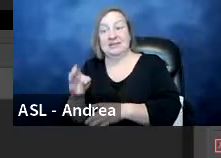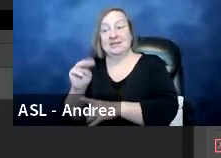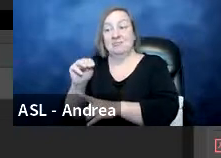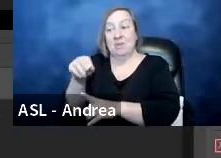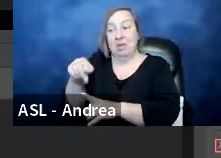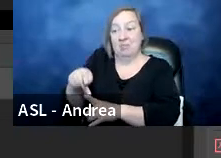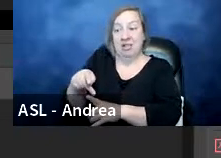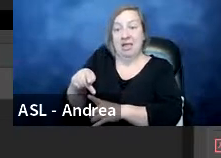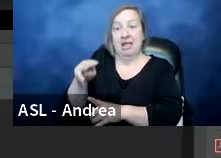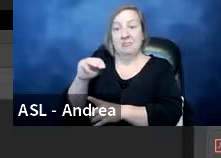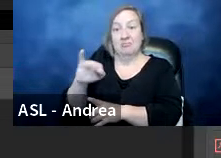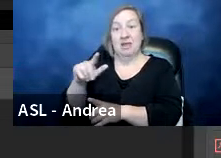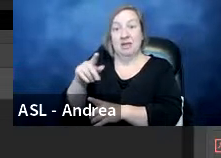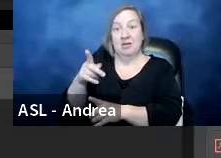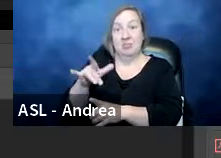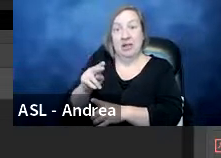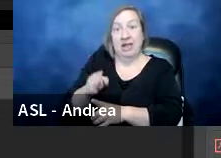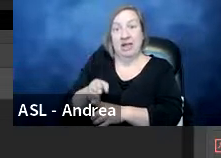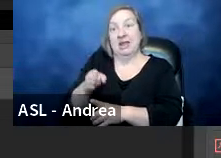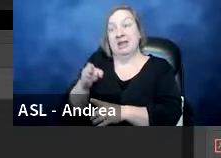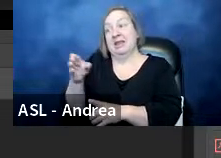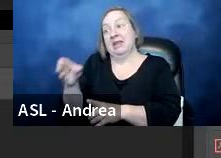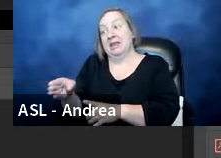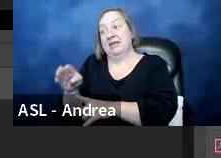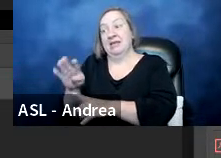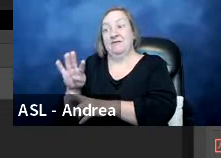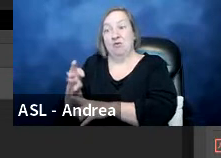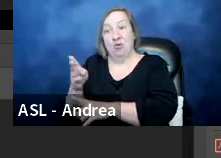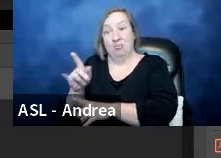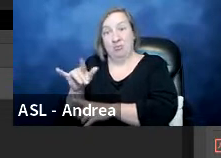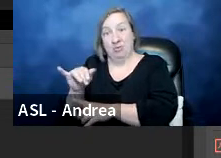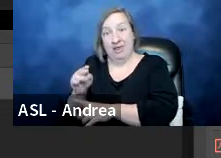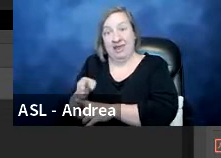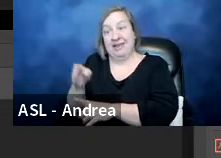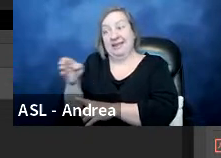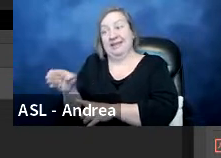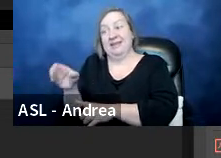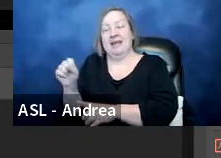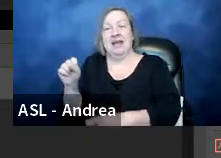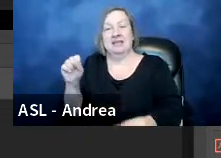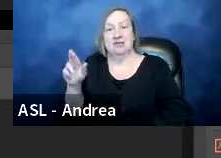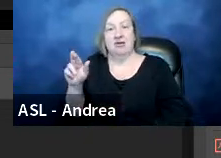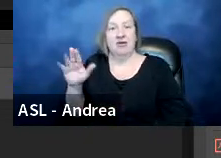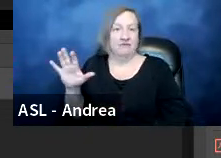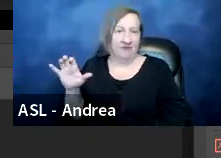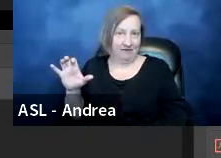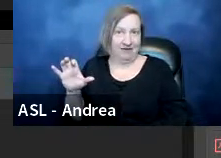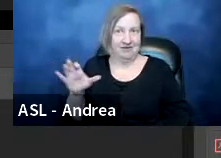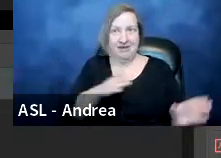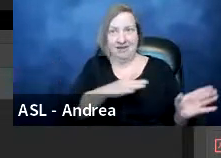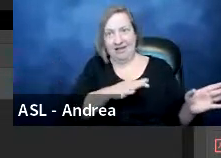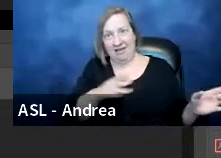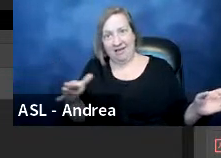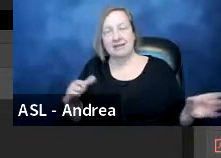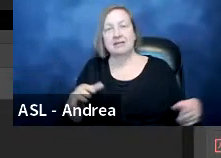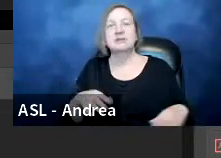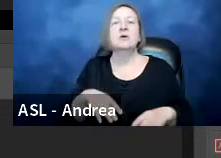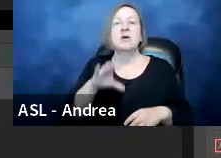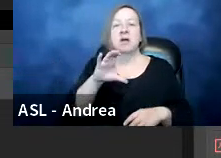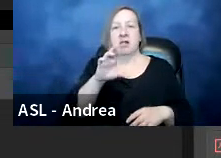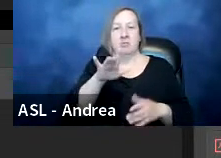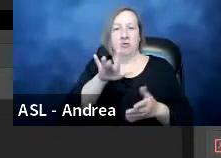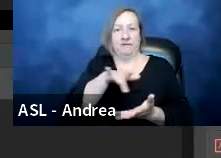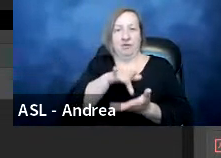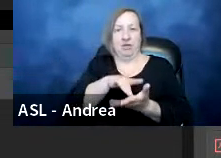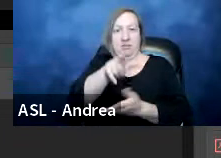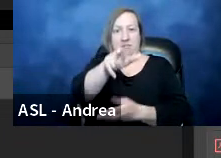Lane Boulevard interchange and the SR 500, State Route 500. North is to the right. You see the Columbia River in the middle. I want to talk through